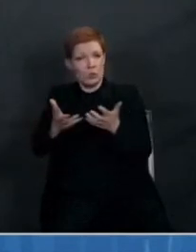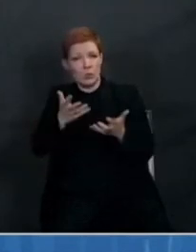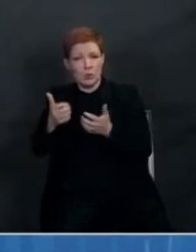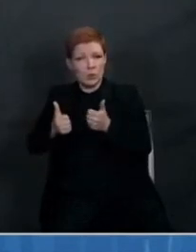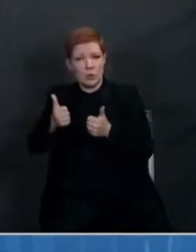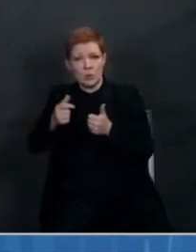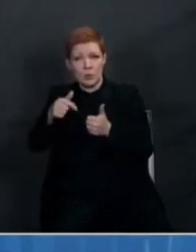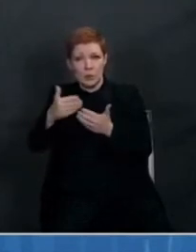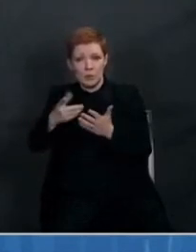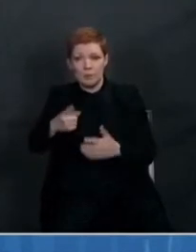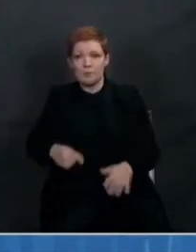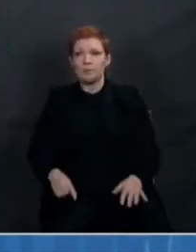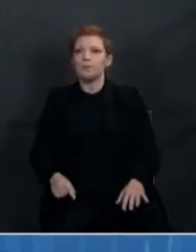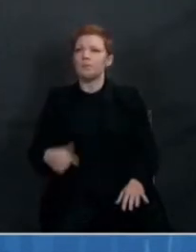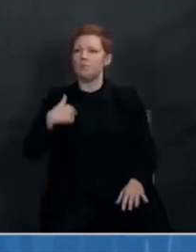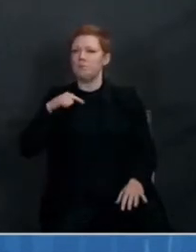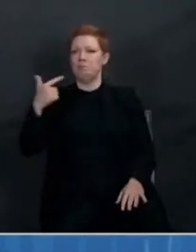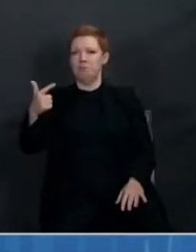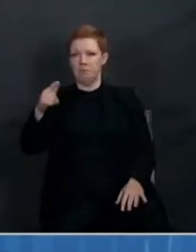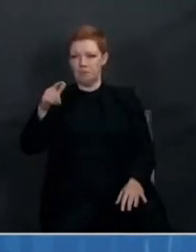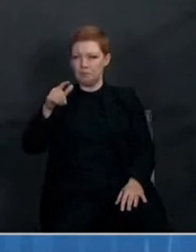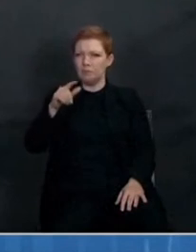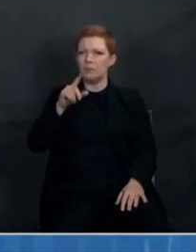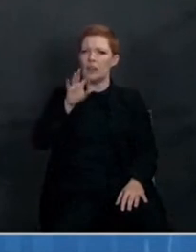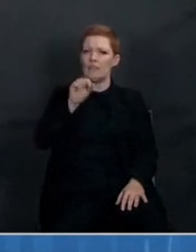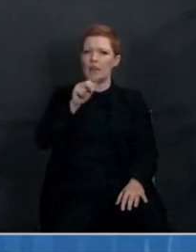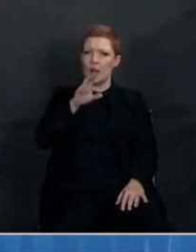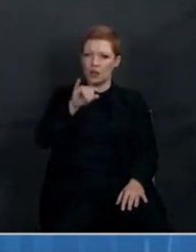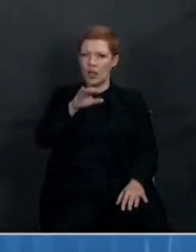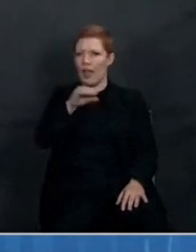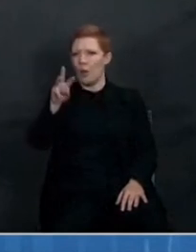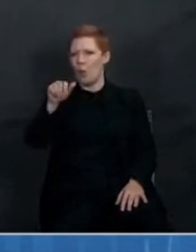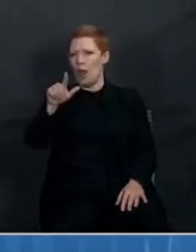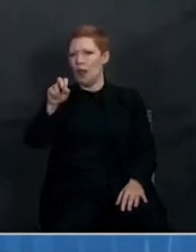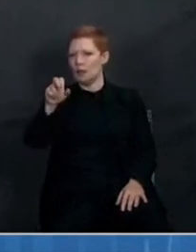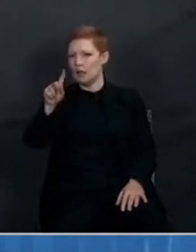well. Yes. So the